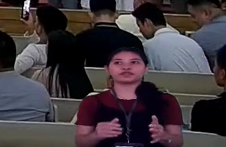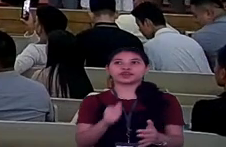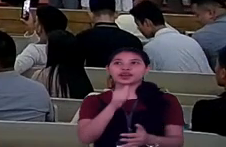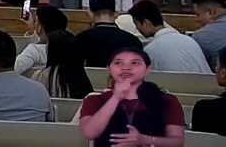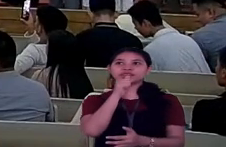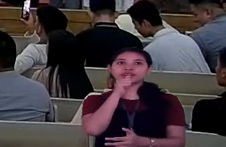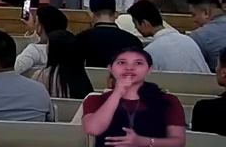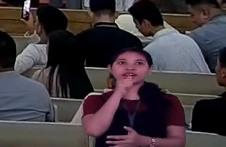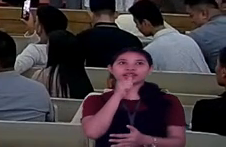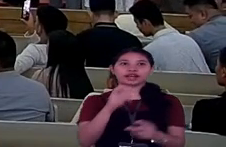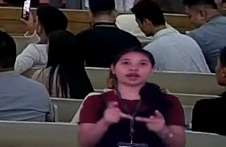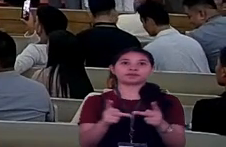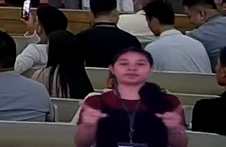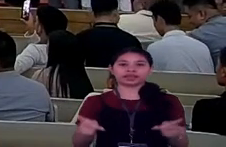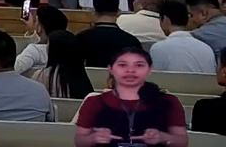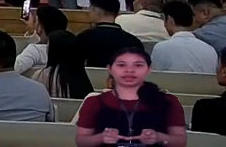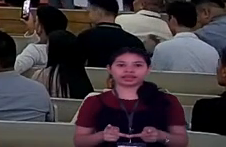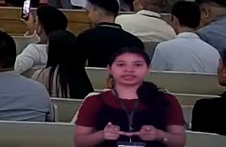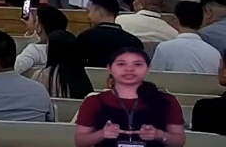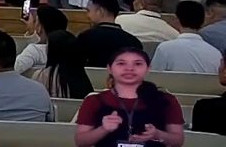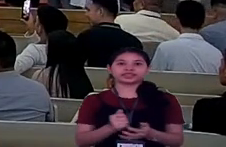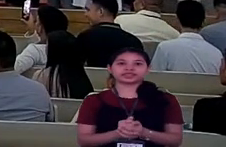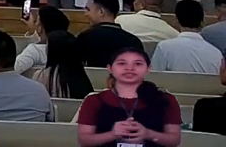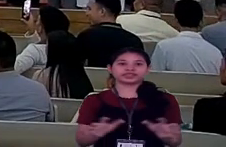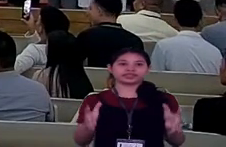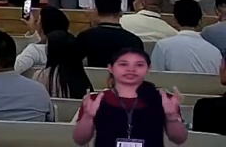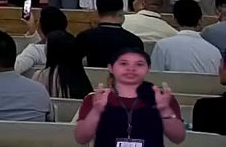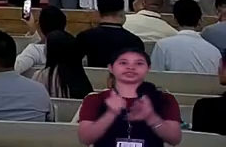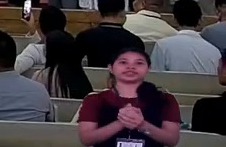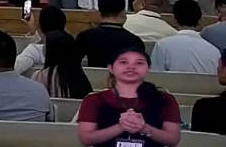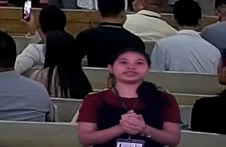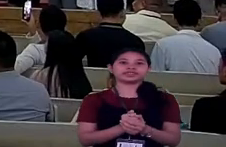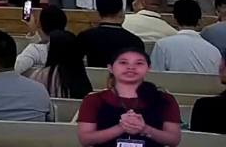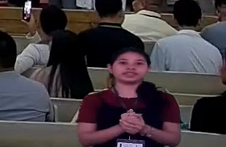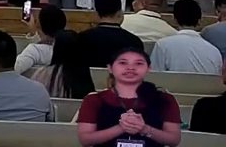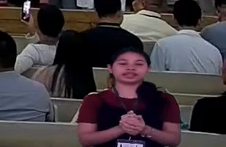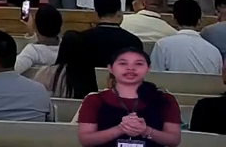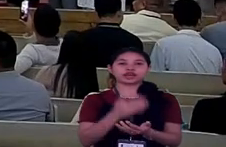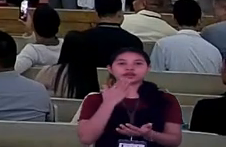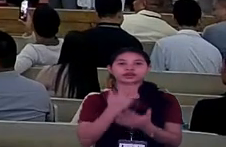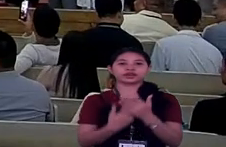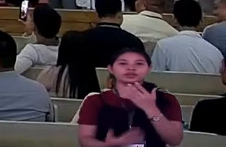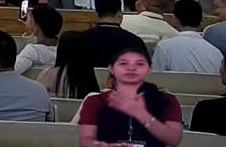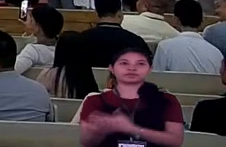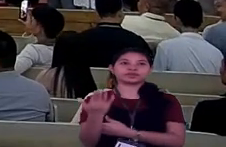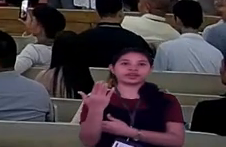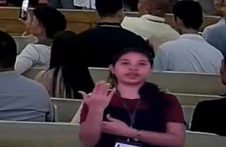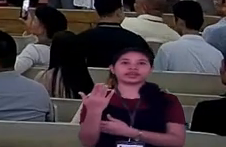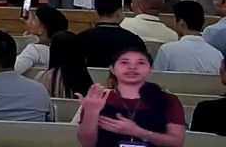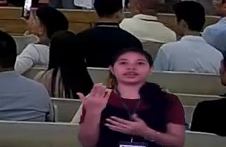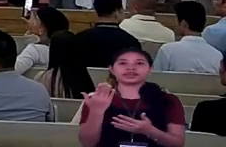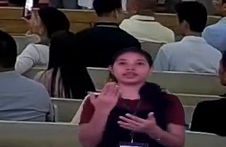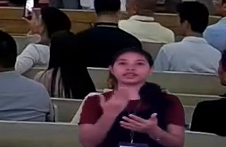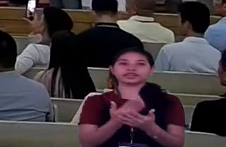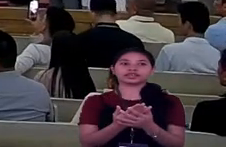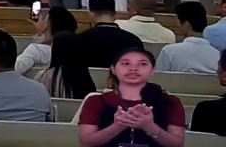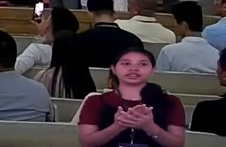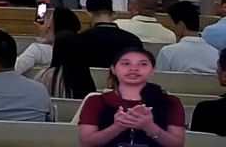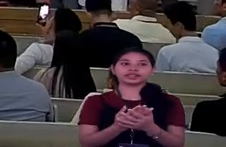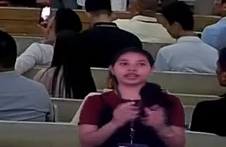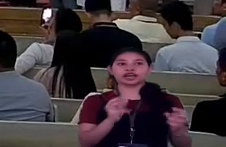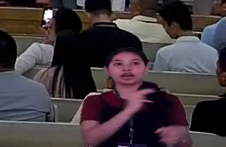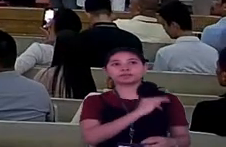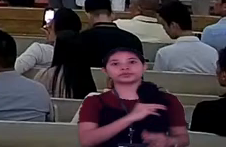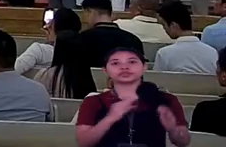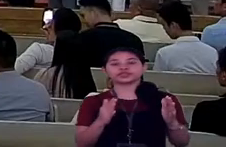pastor, Pastor Jerry Nable. Thank you so much. Amen. Good morning, Chimripsuo, Bumpaon, Teoknia. Greetings, brothers